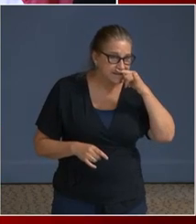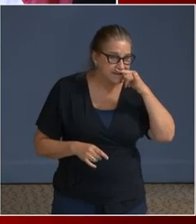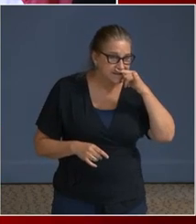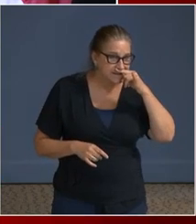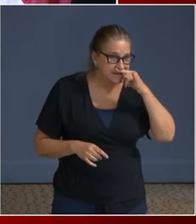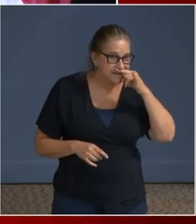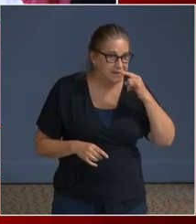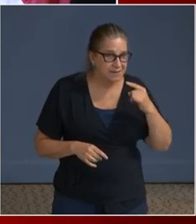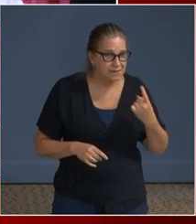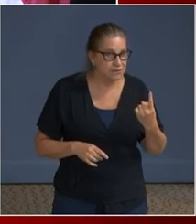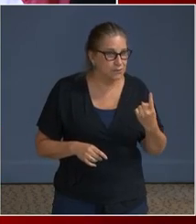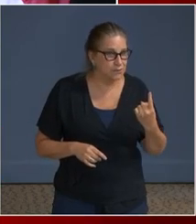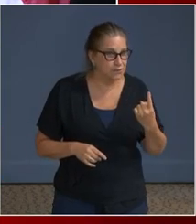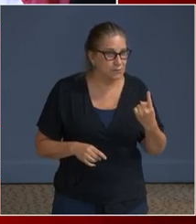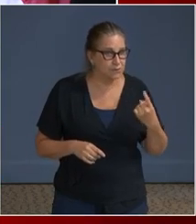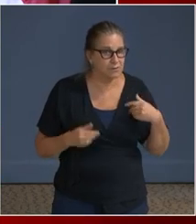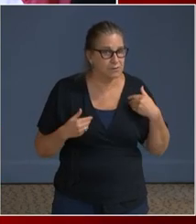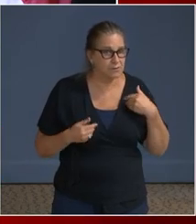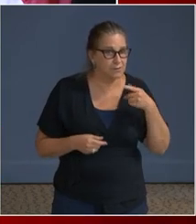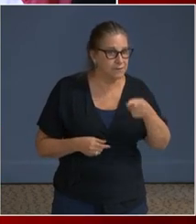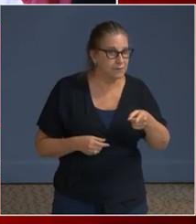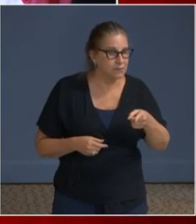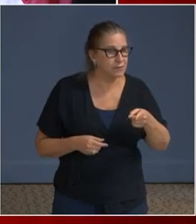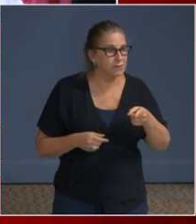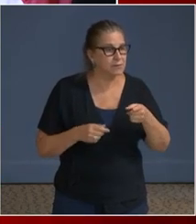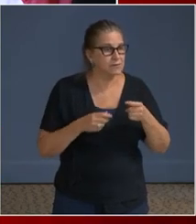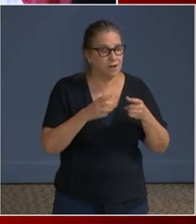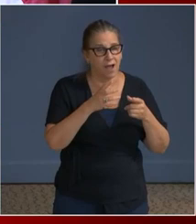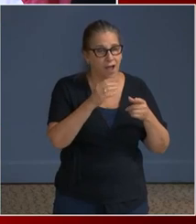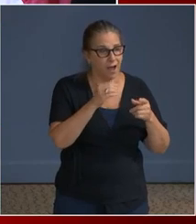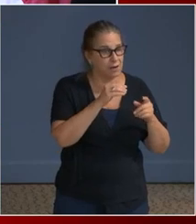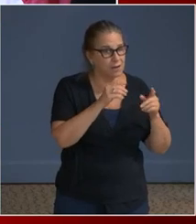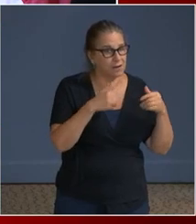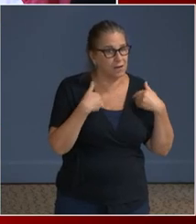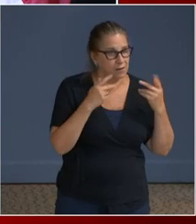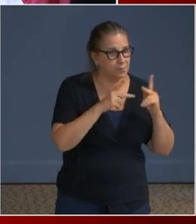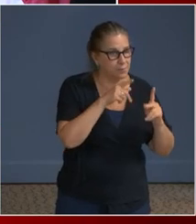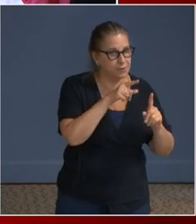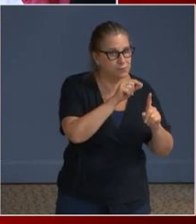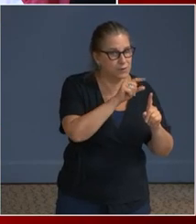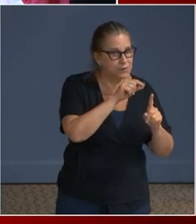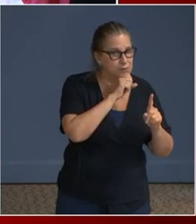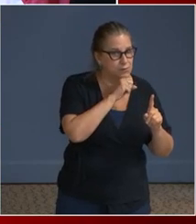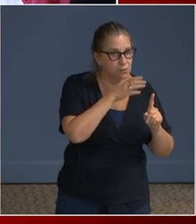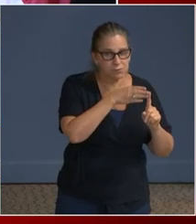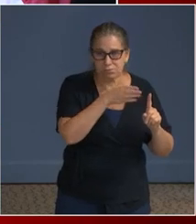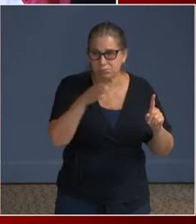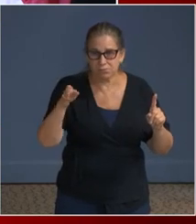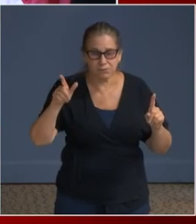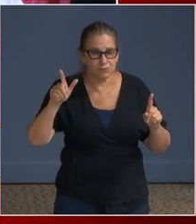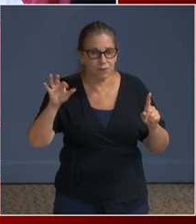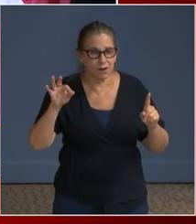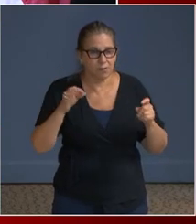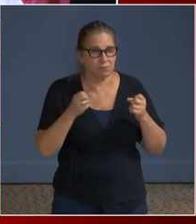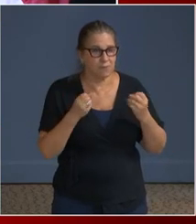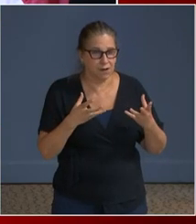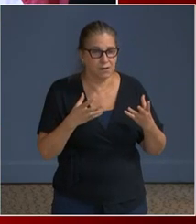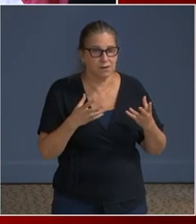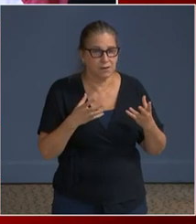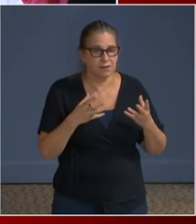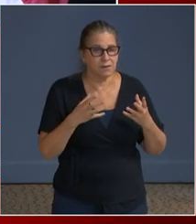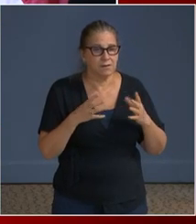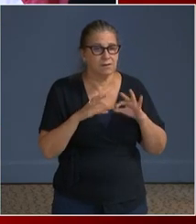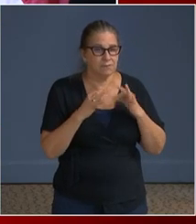juvenile shot there. There probably were more juveniles there. But families, we need to